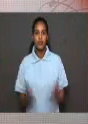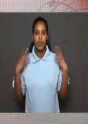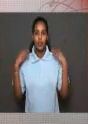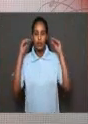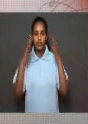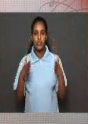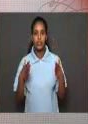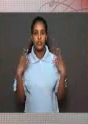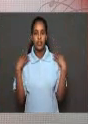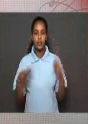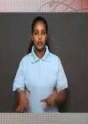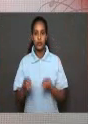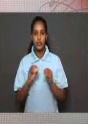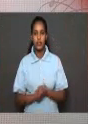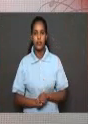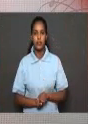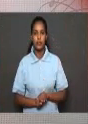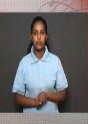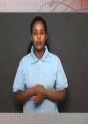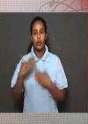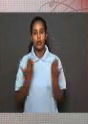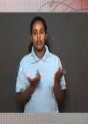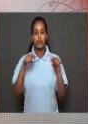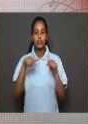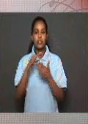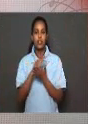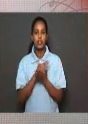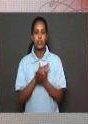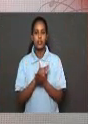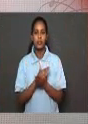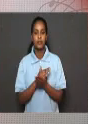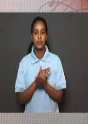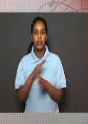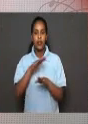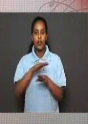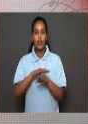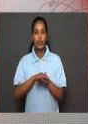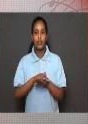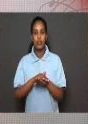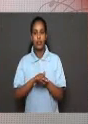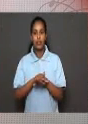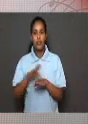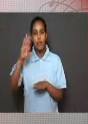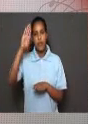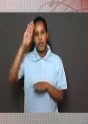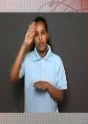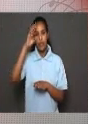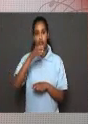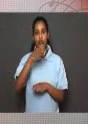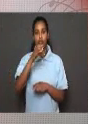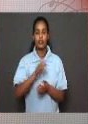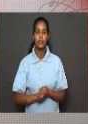Hello, teacher. Hello, students. Welcome to today's lesson on the buffer